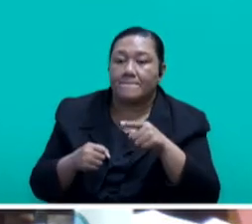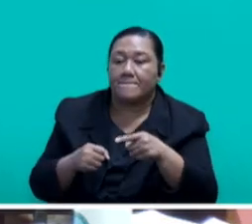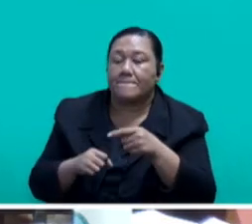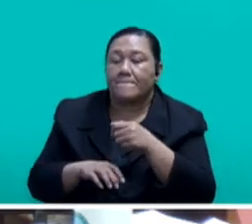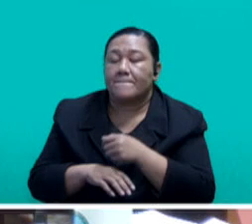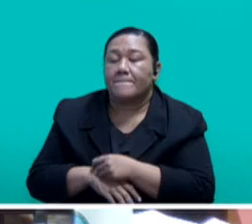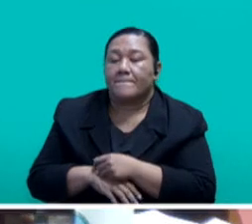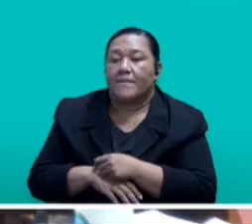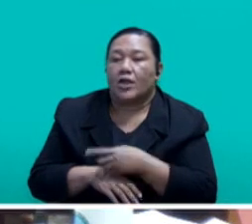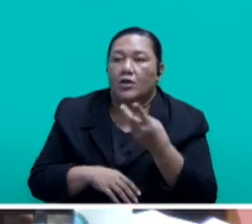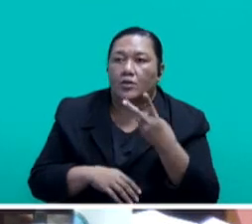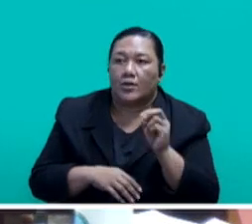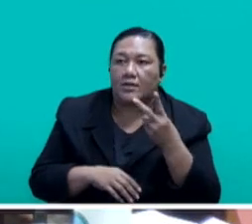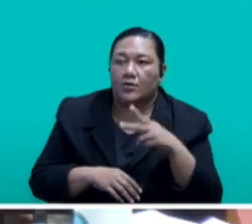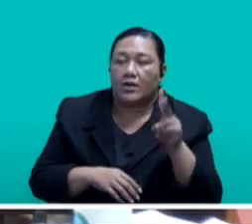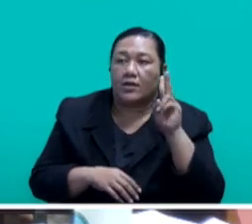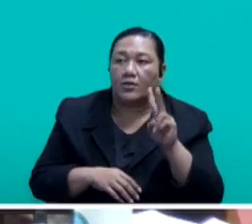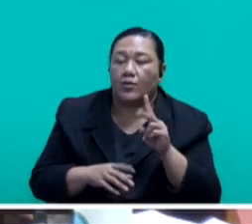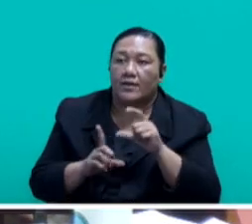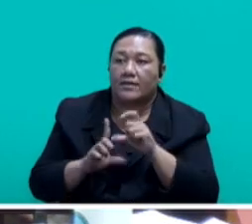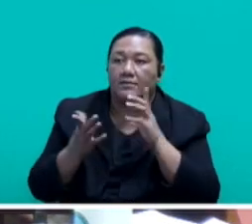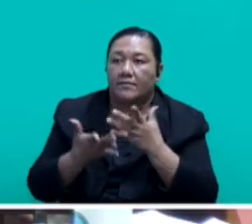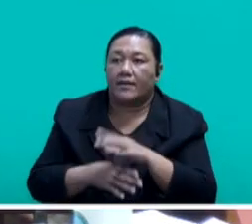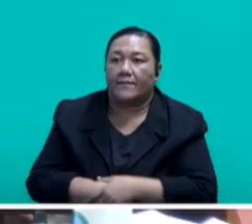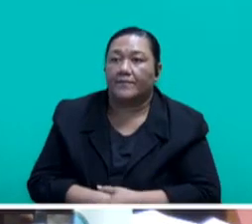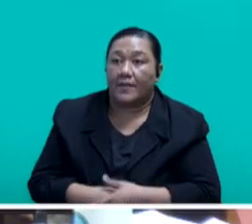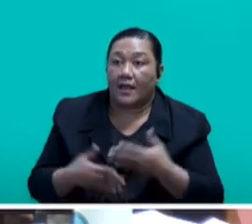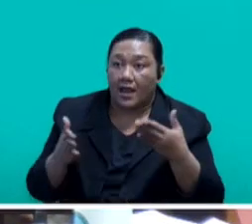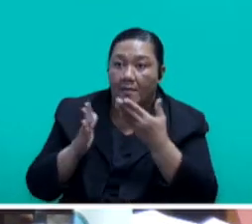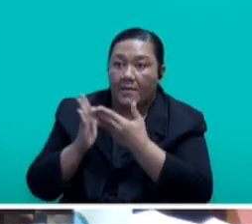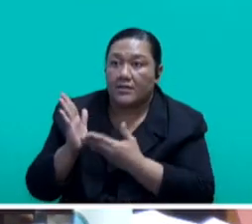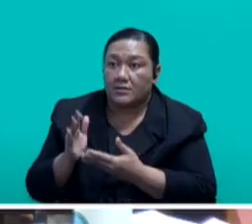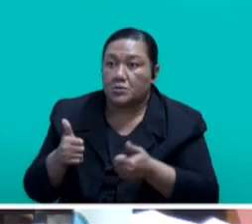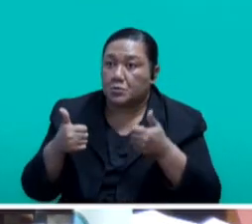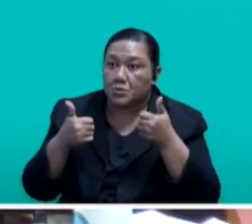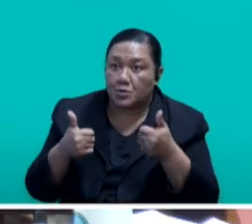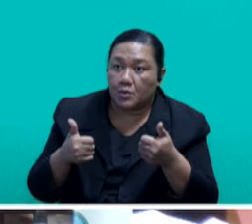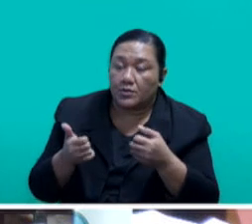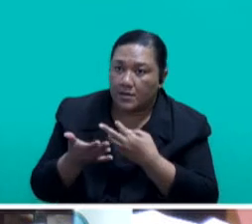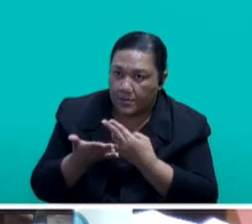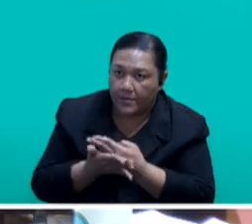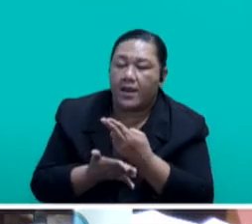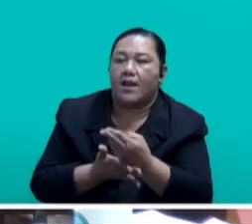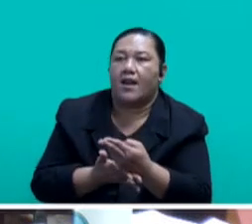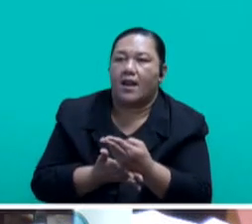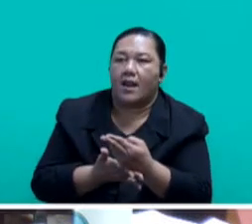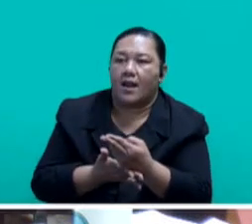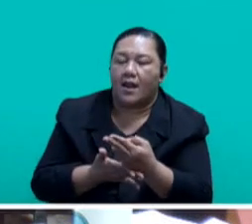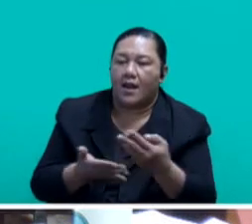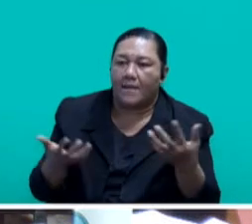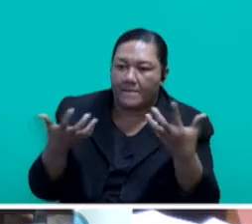The budget now before the House is more realistic, it is prudent and deserving of all of our